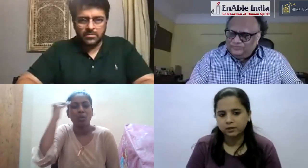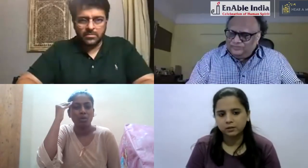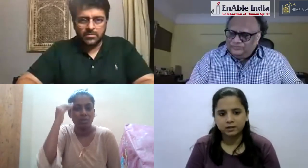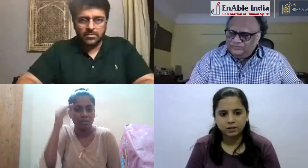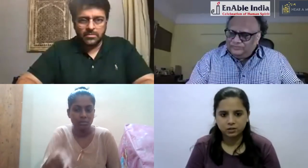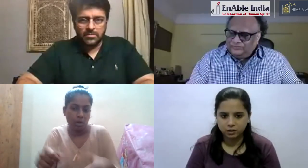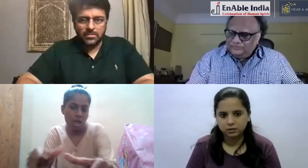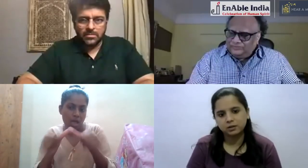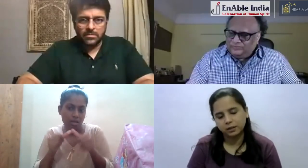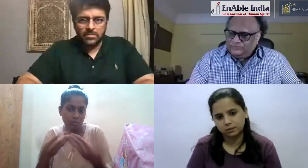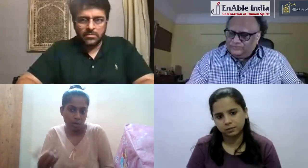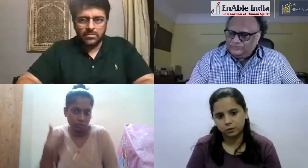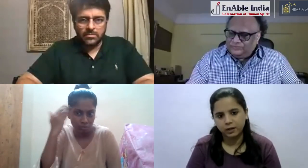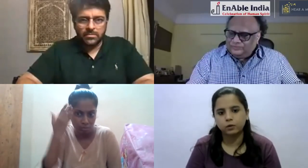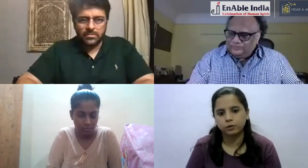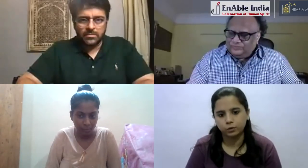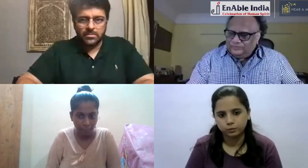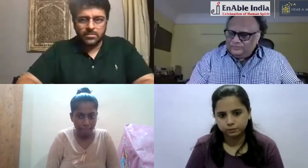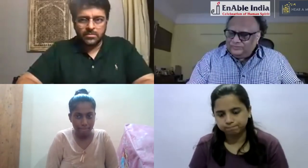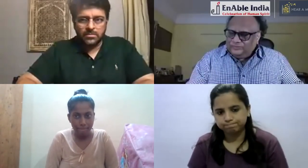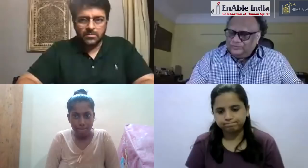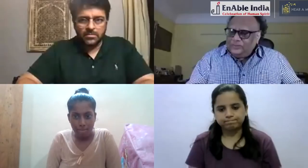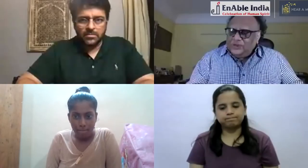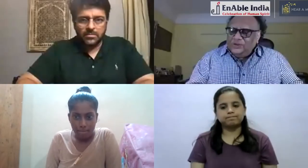okay to get the vaccination done? That's what I want to know.